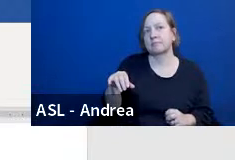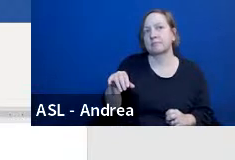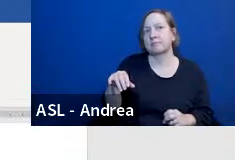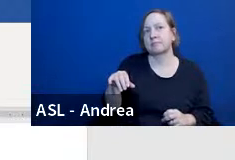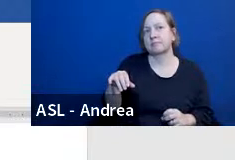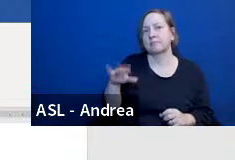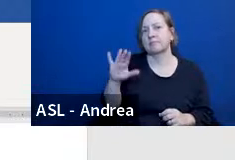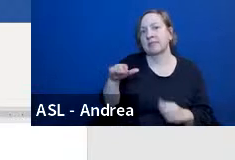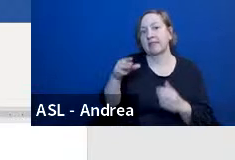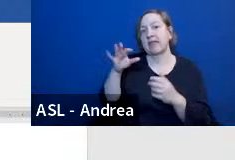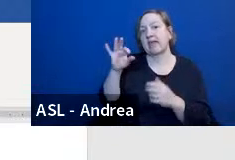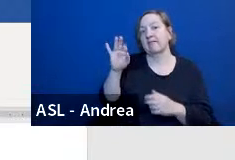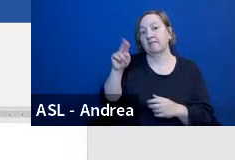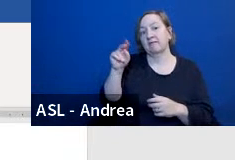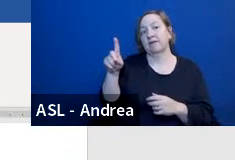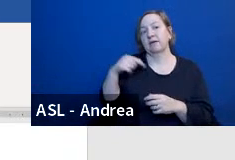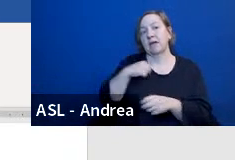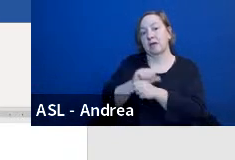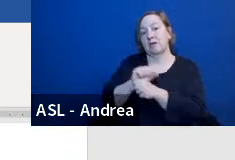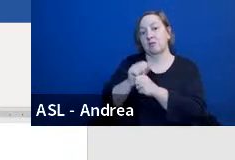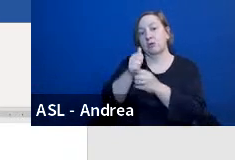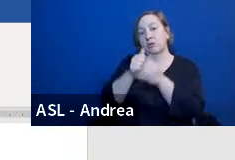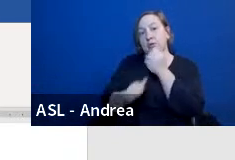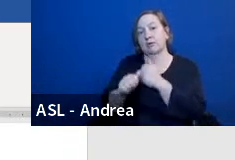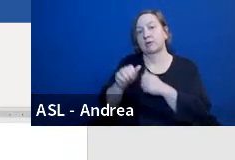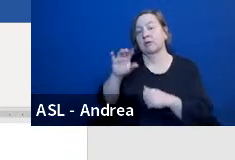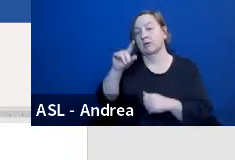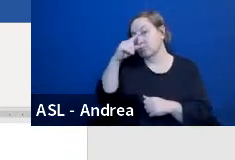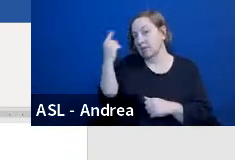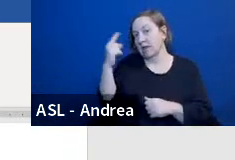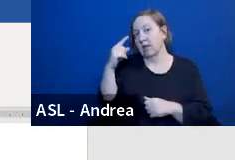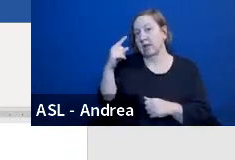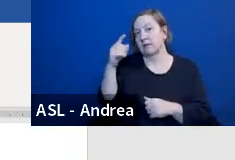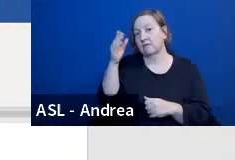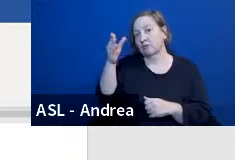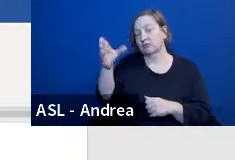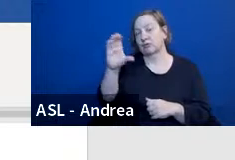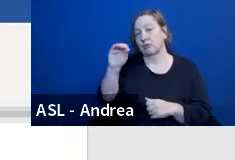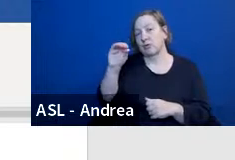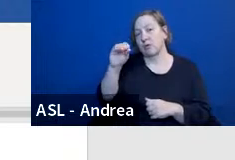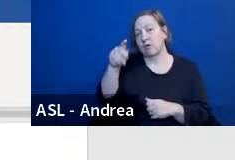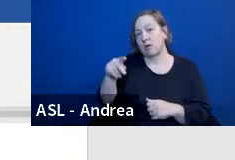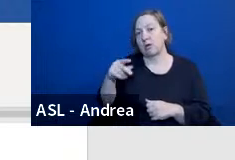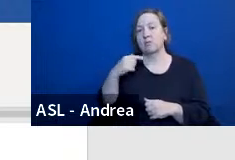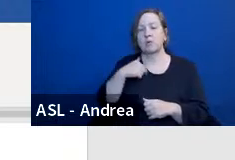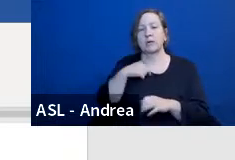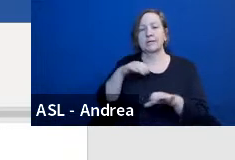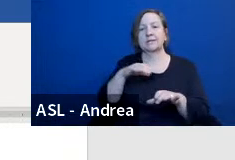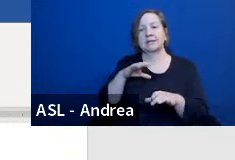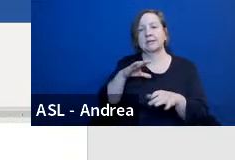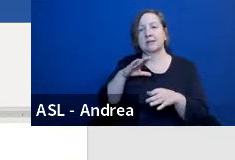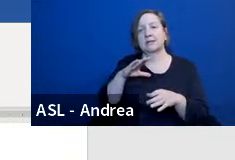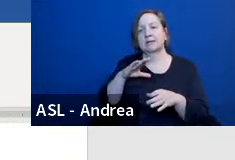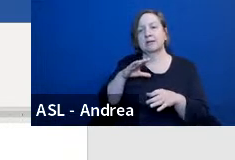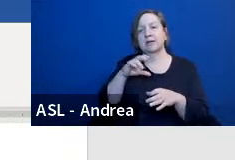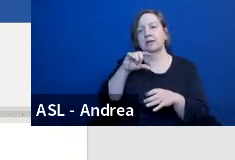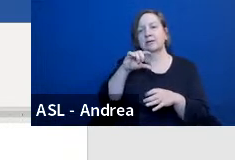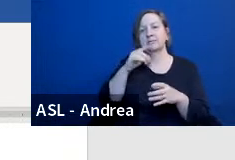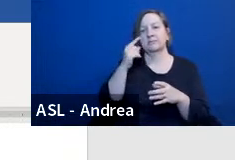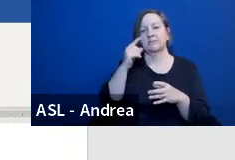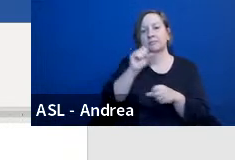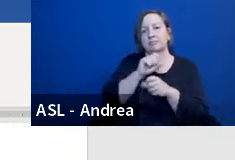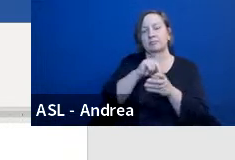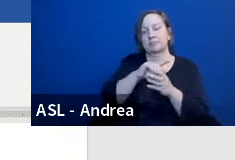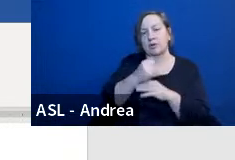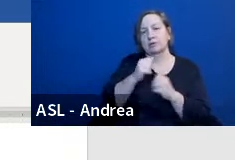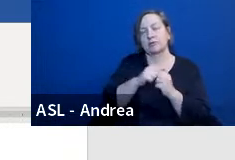the fund that I work for, the Black Future Co-op Fund, did a partnership with the Foster School of Business where they worked with